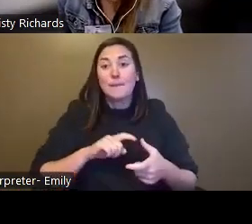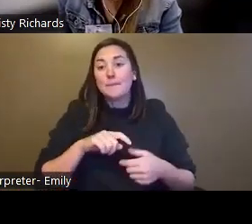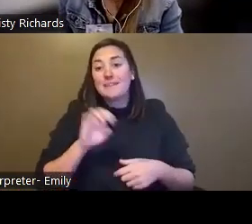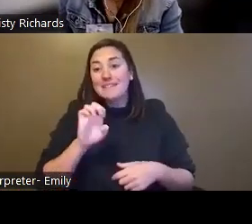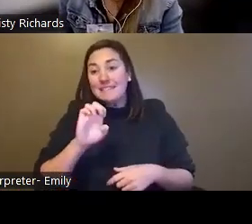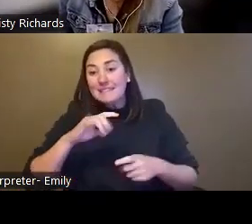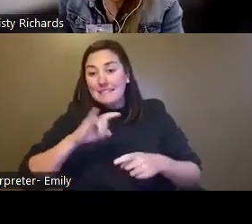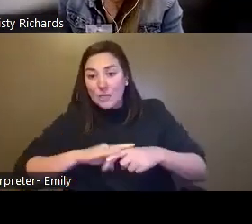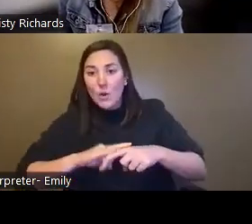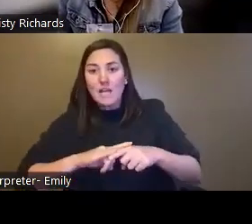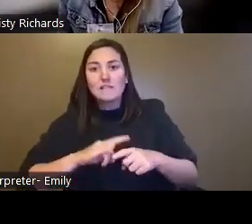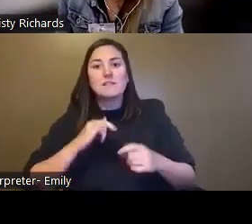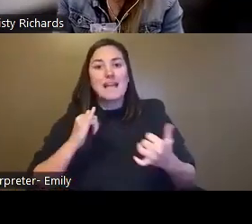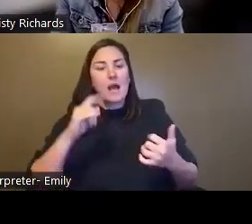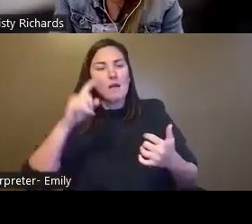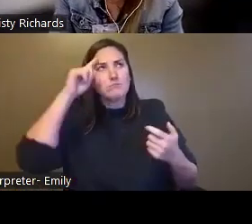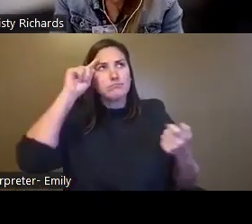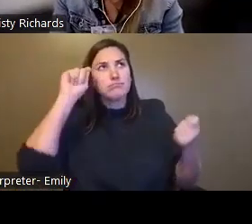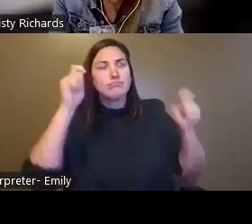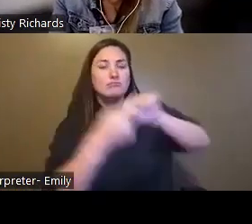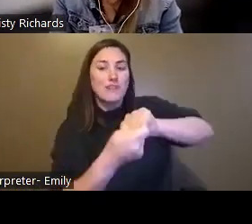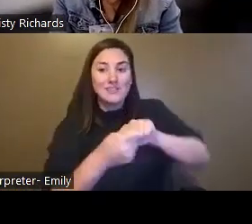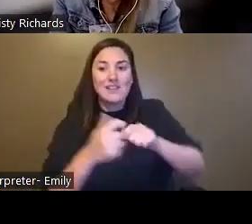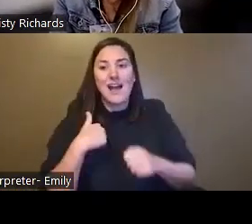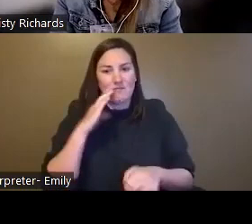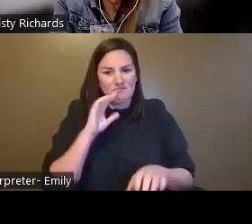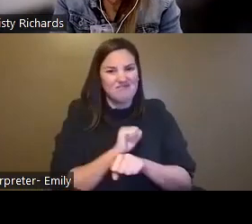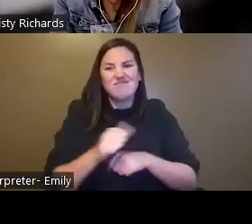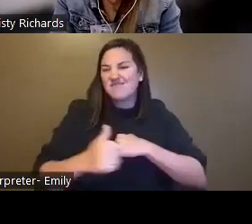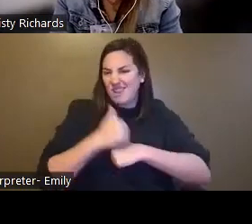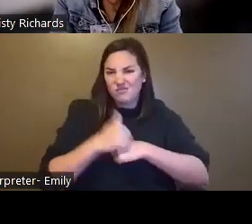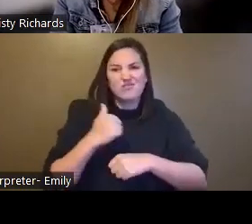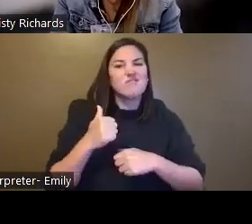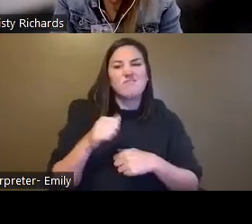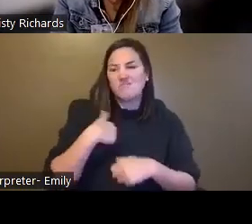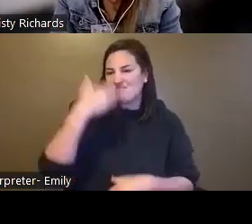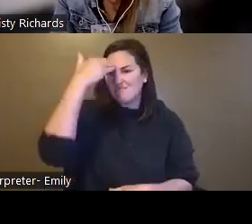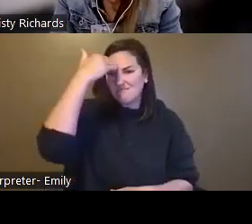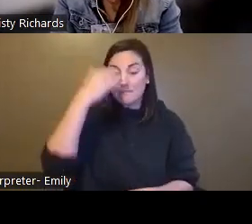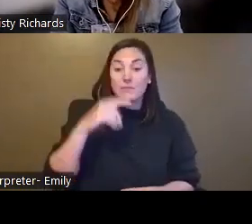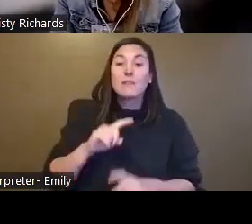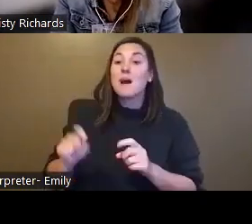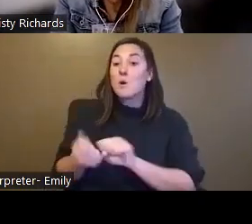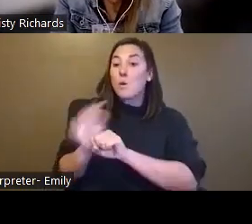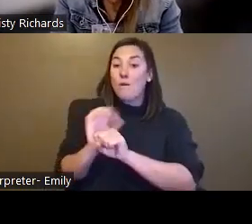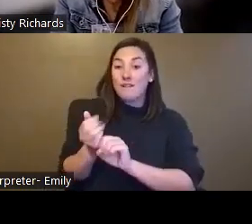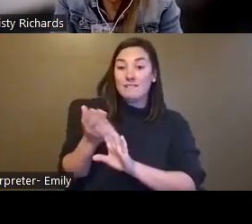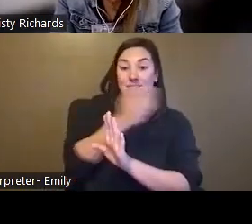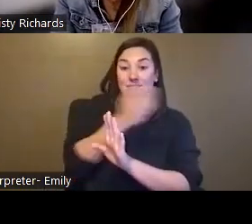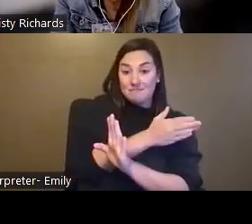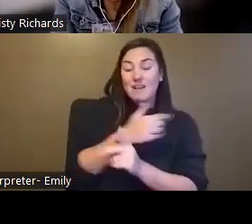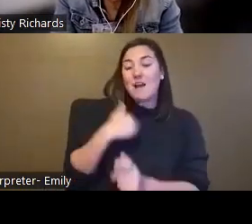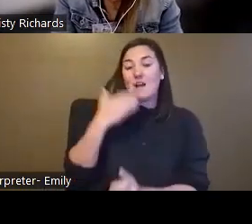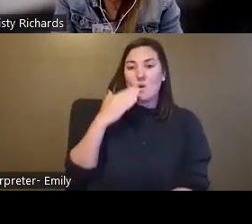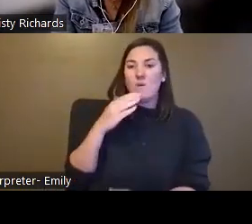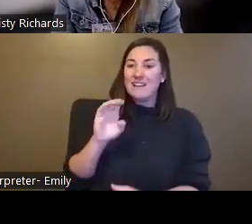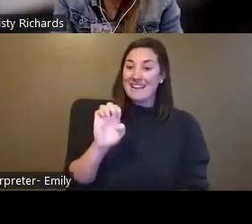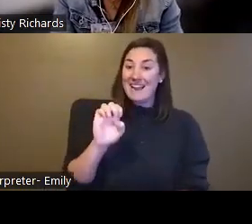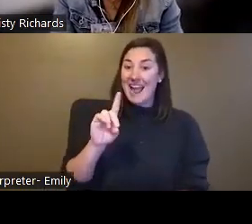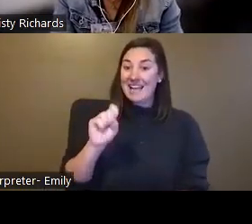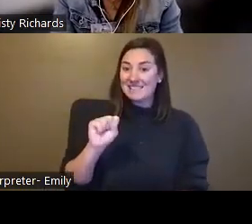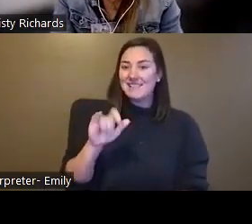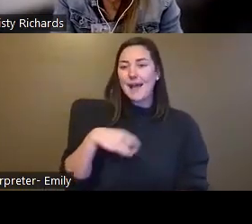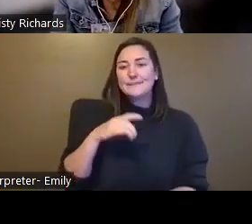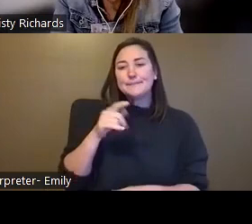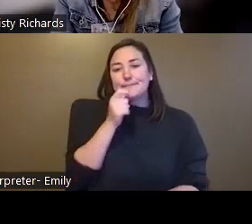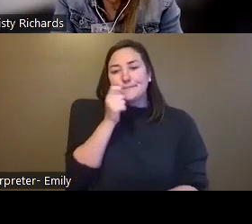the change. So I'm happy to report that. But prior to COVID, the kids liked the fact that the ENDS were easy to use and easy to obtain. They